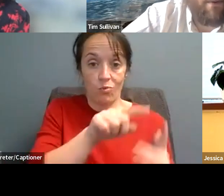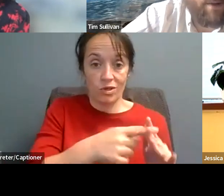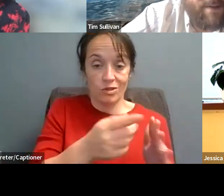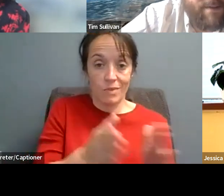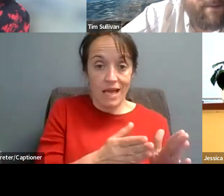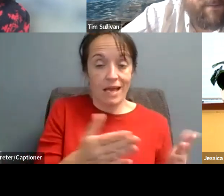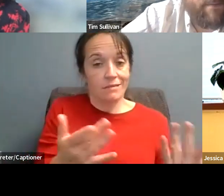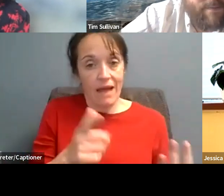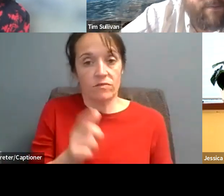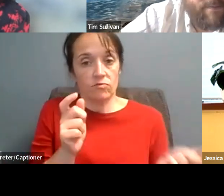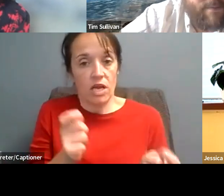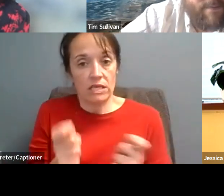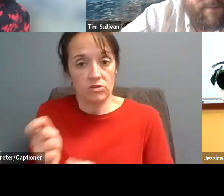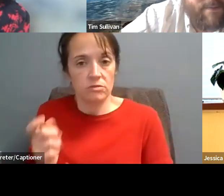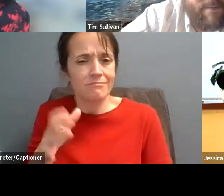happy to take questions.